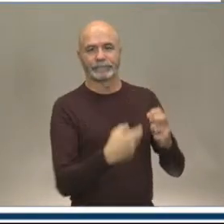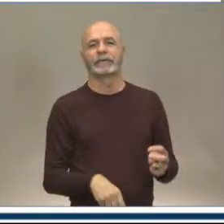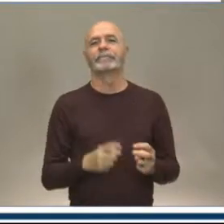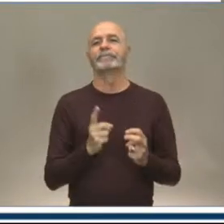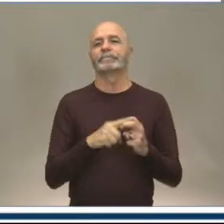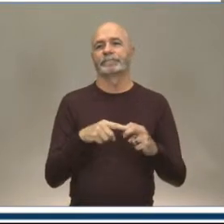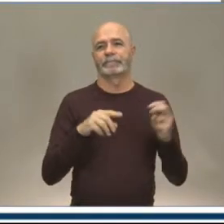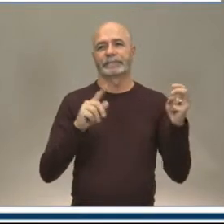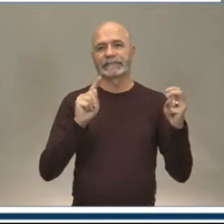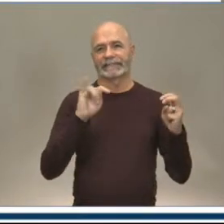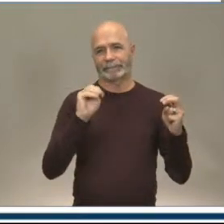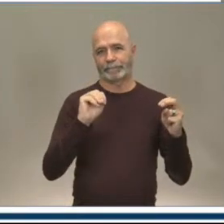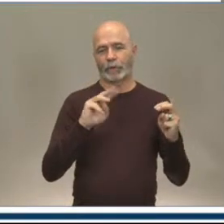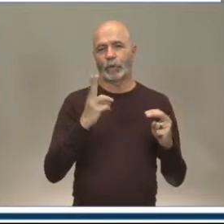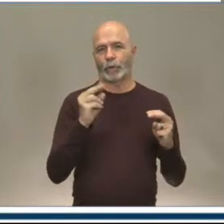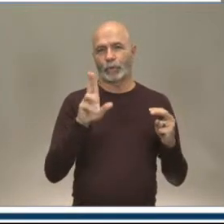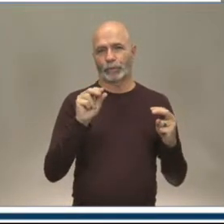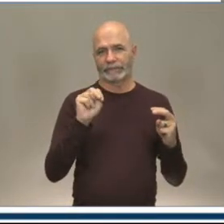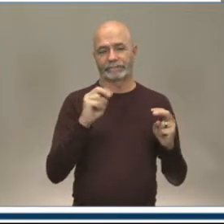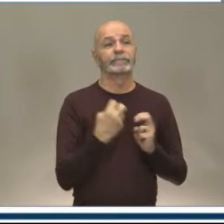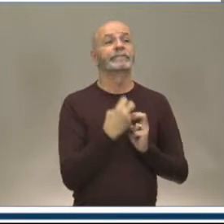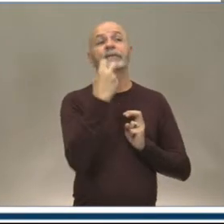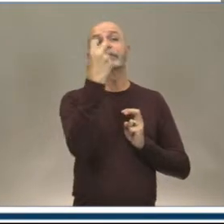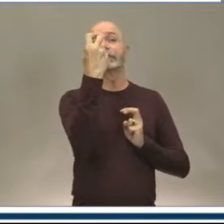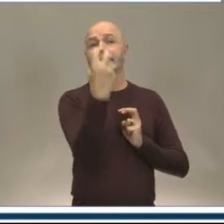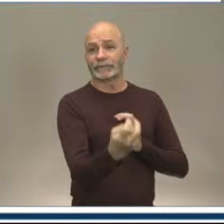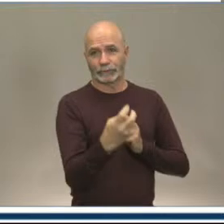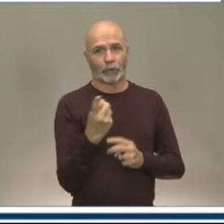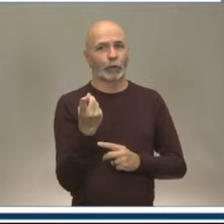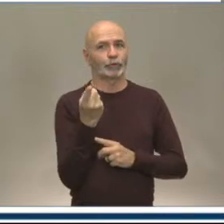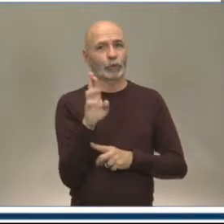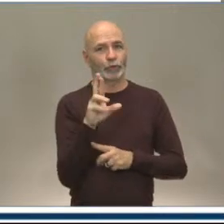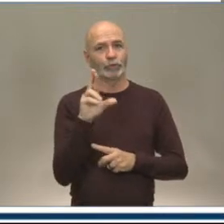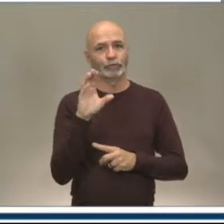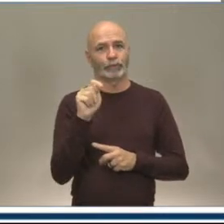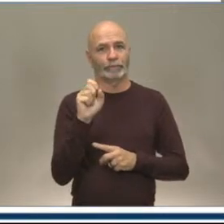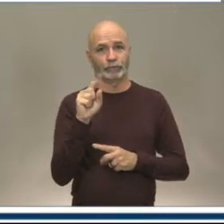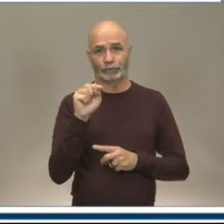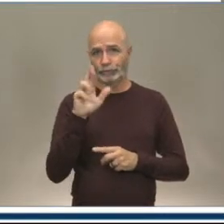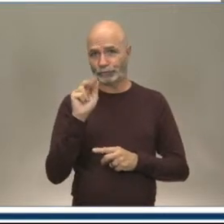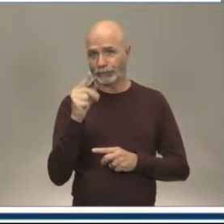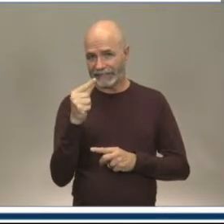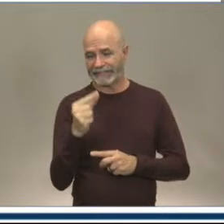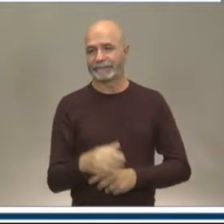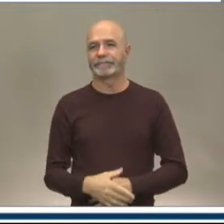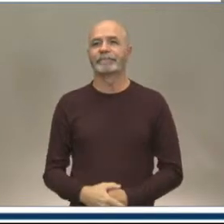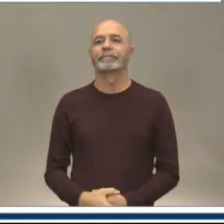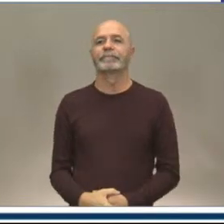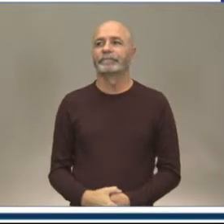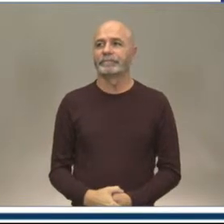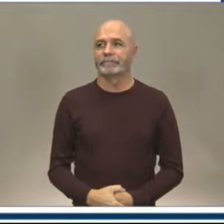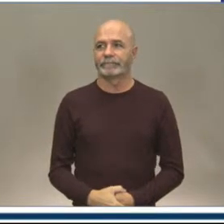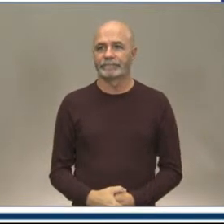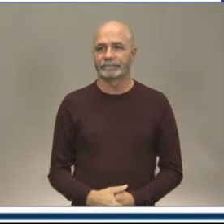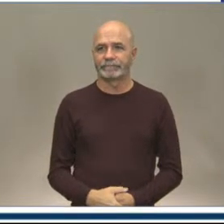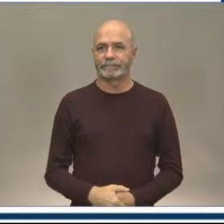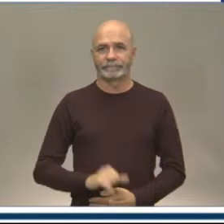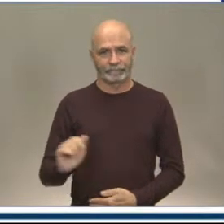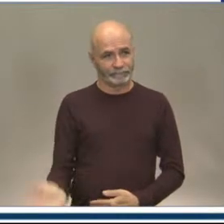Tim Houston, Premier of the Province of Nova Scotia, and Dr. Robert Strang, Chief Medical Officer of Health for Nova Scotia. Go ahead,